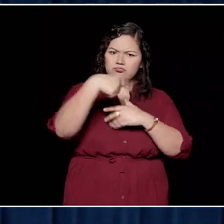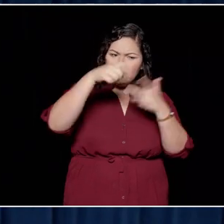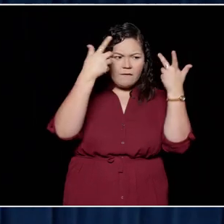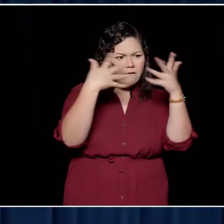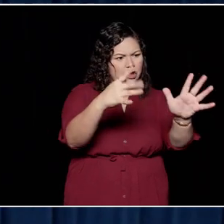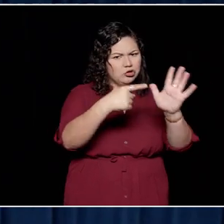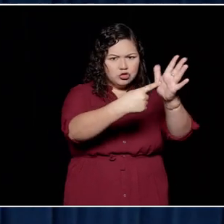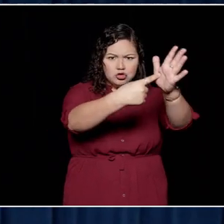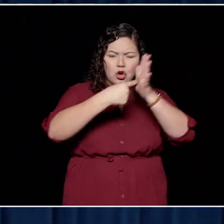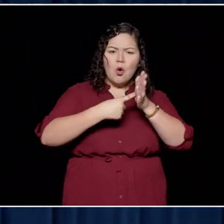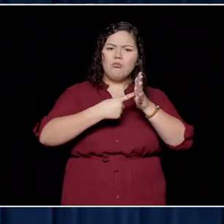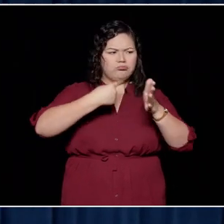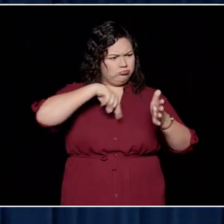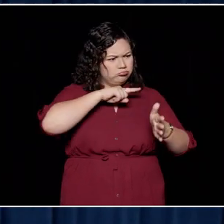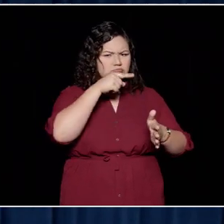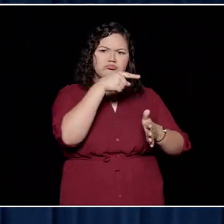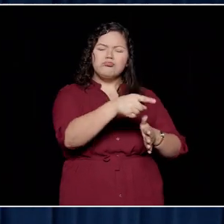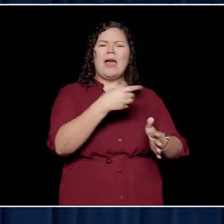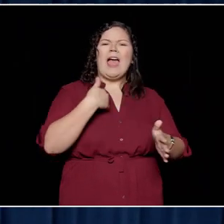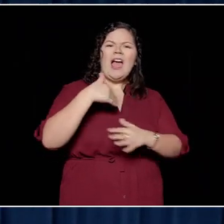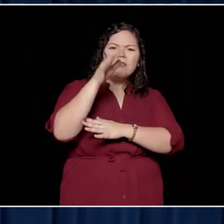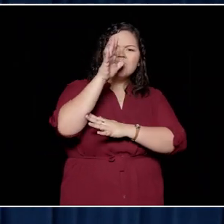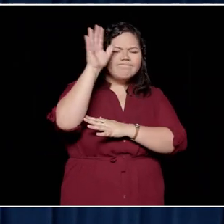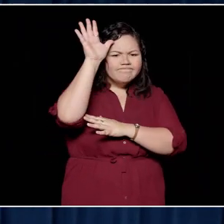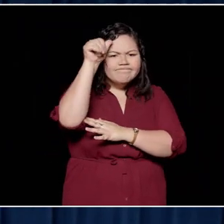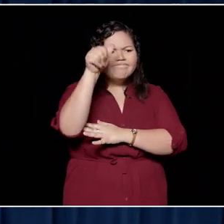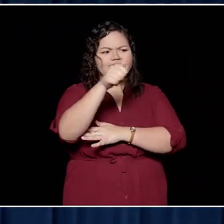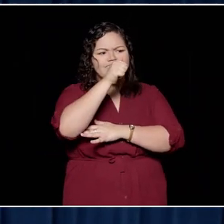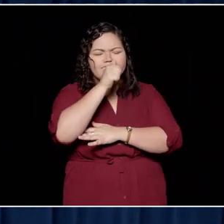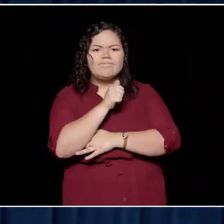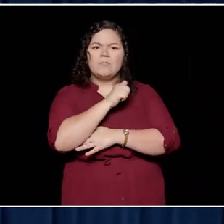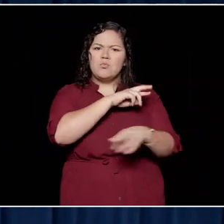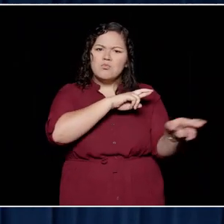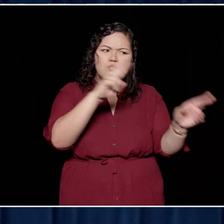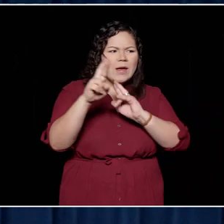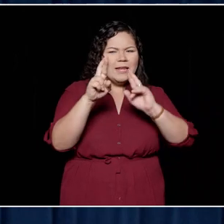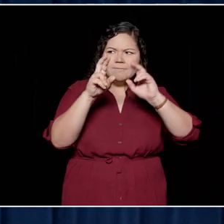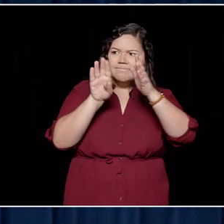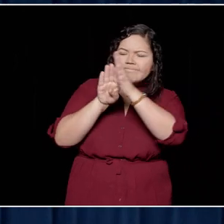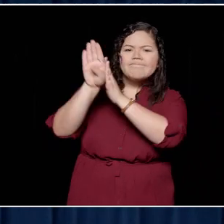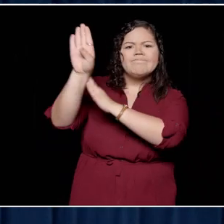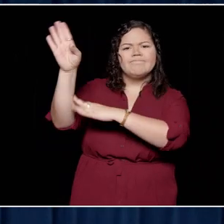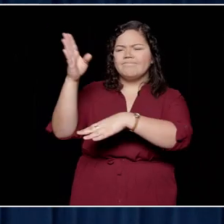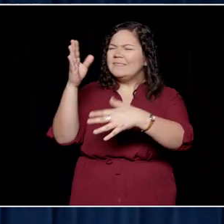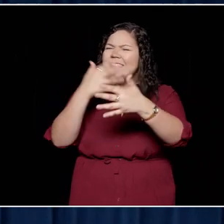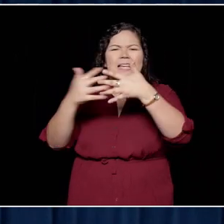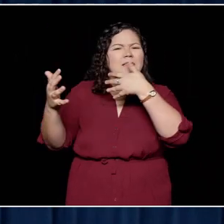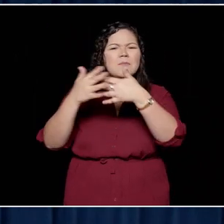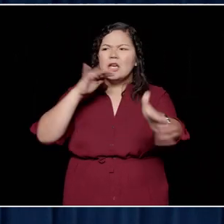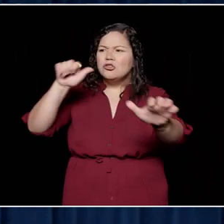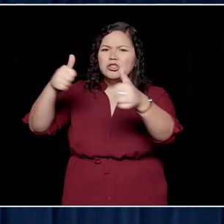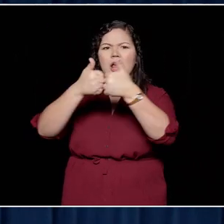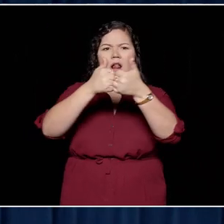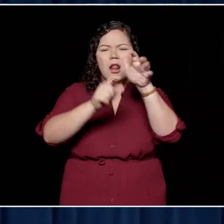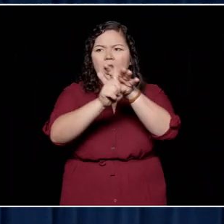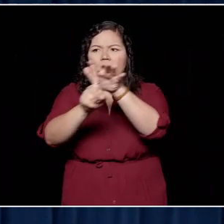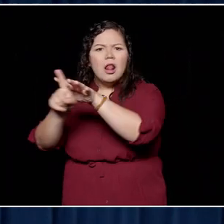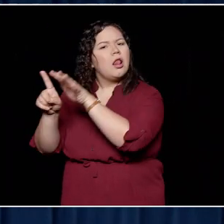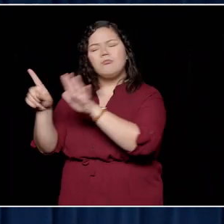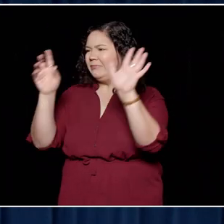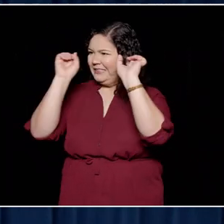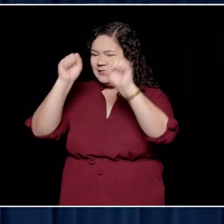time here that you have the grit and determination to excel even in challenging and rigorous